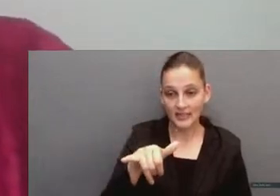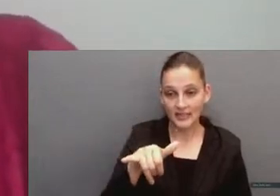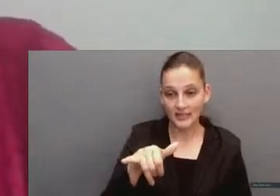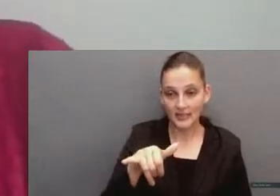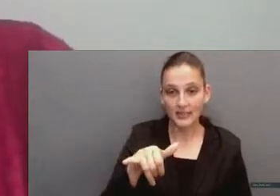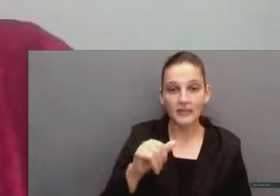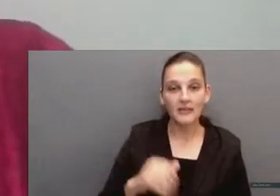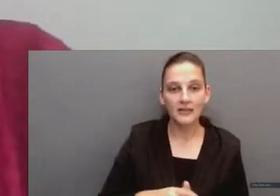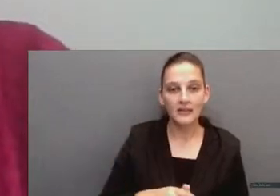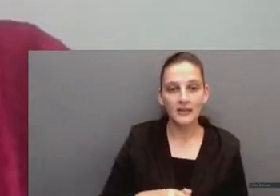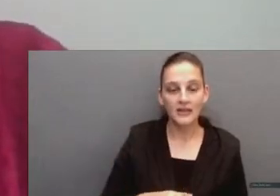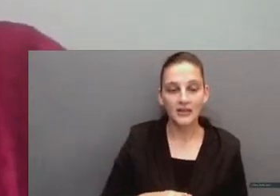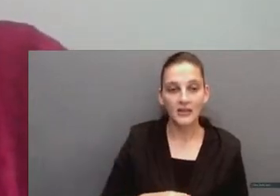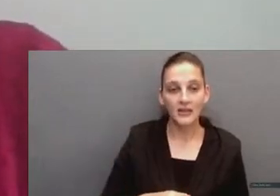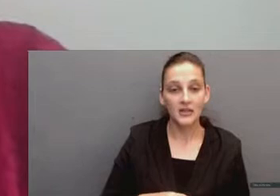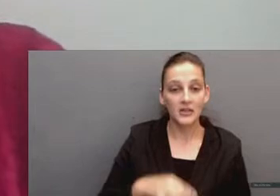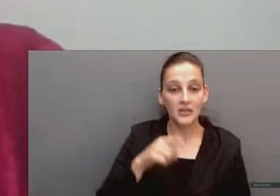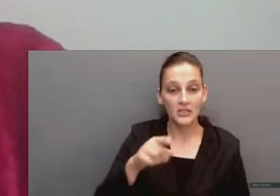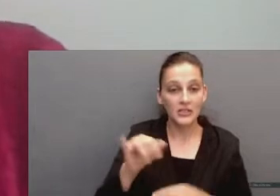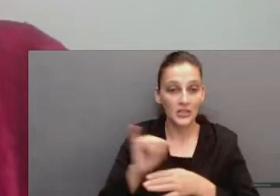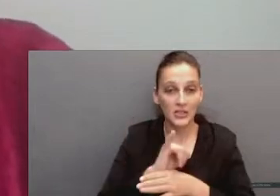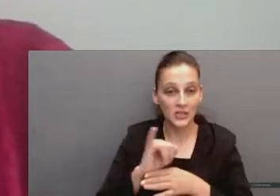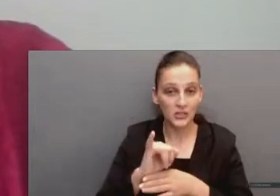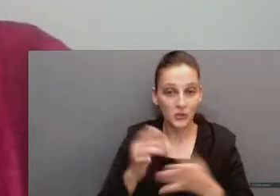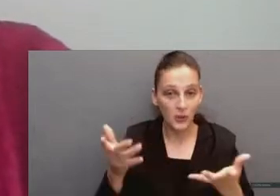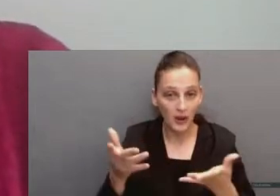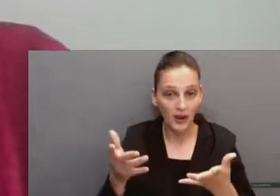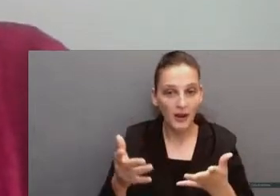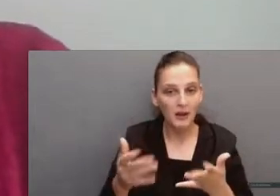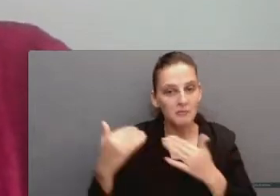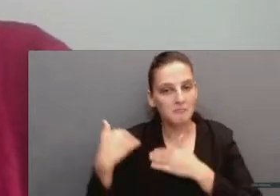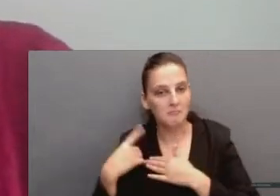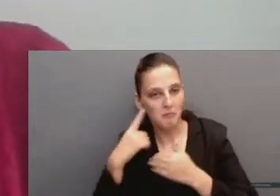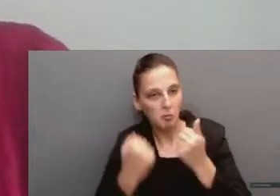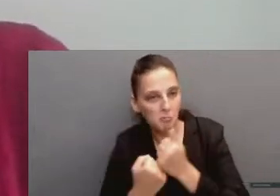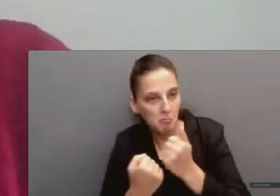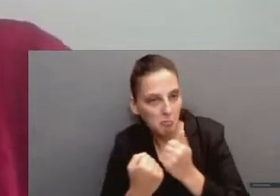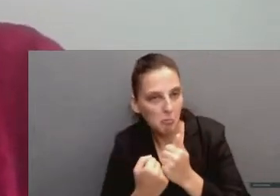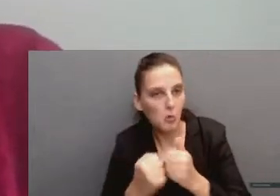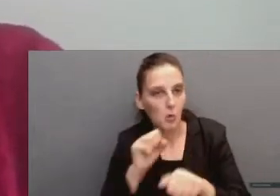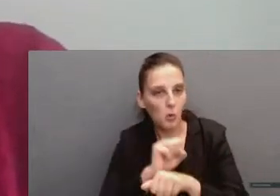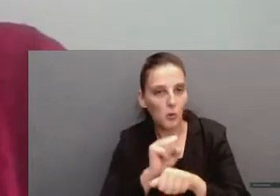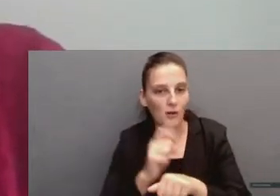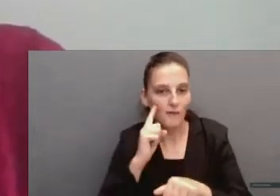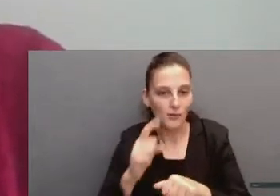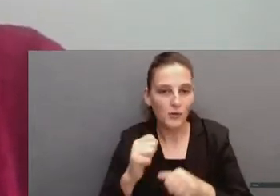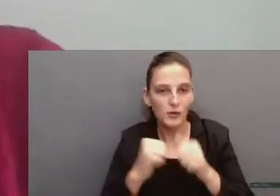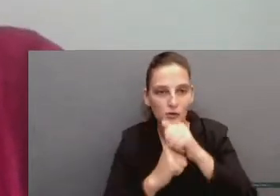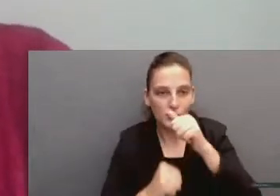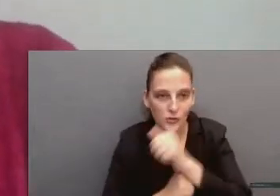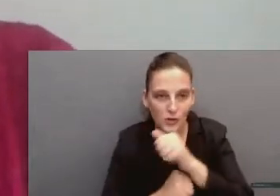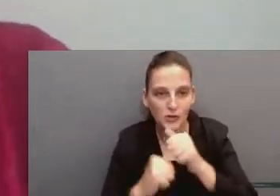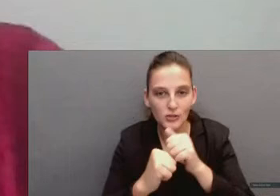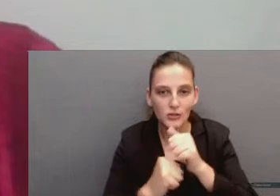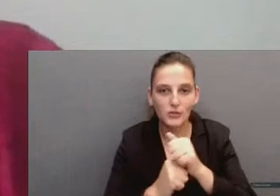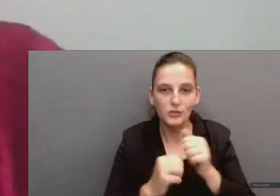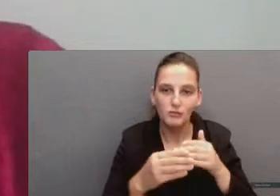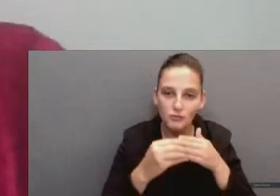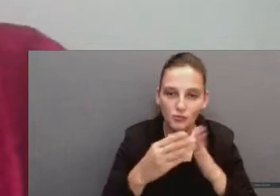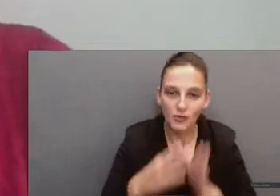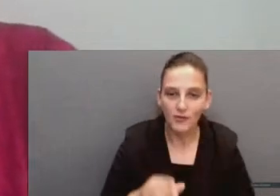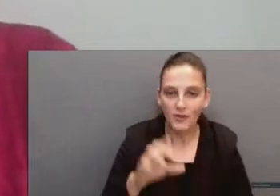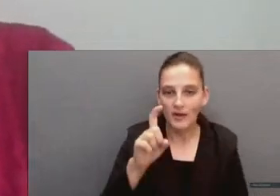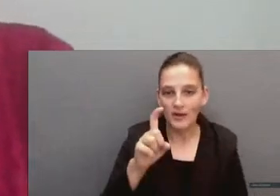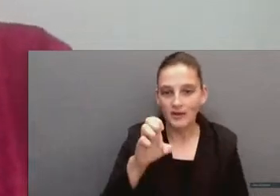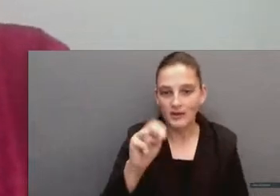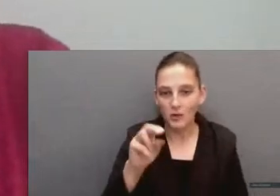Ifadike, who is the intern supporting the work of the structural drivers and xenophobia. And I want